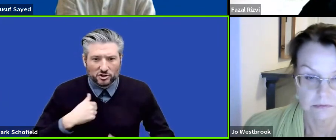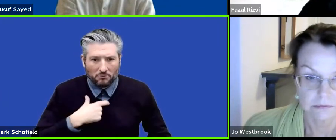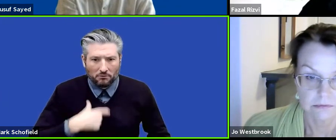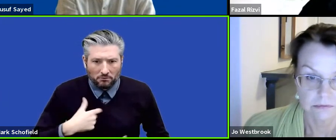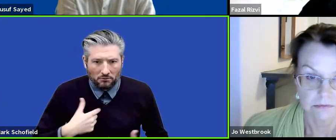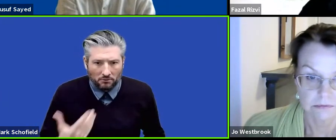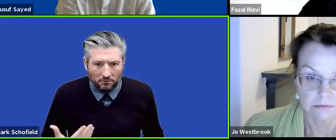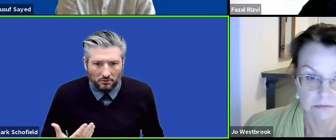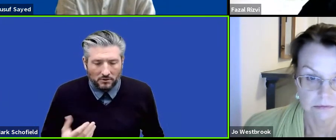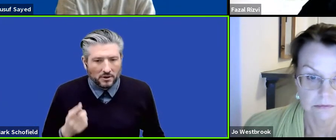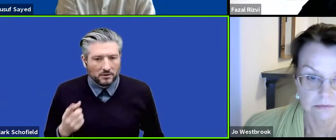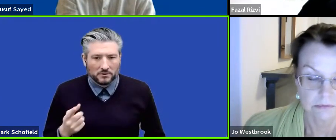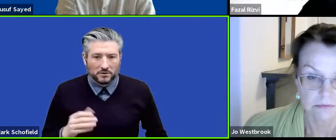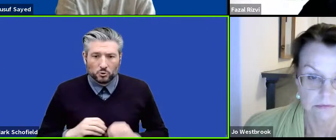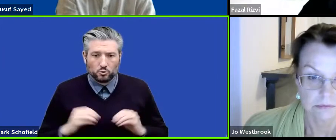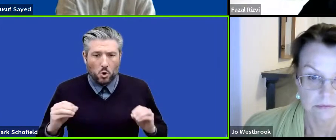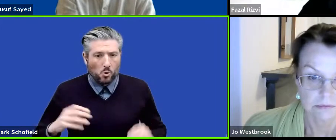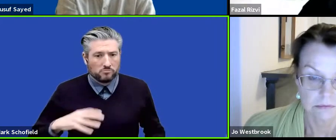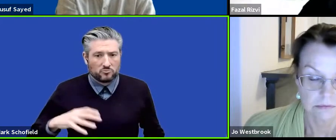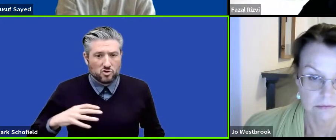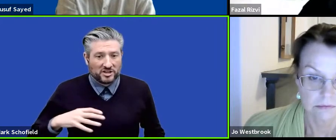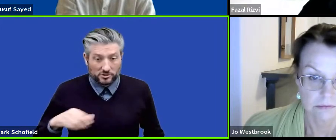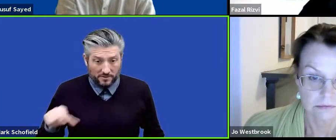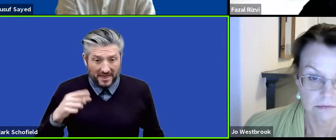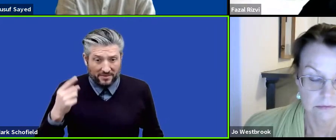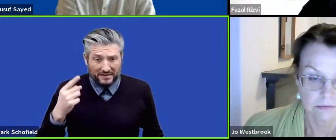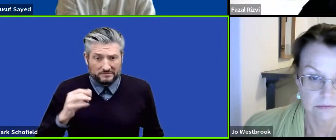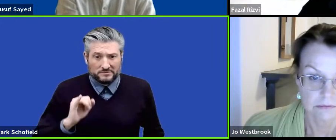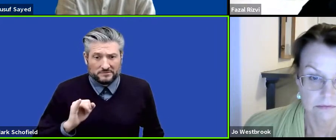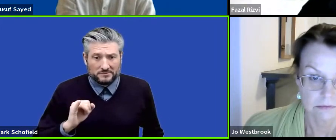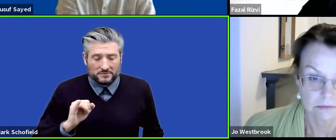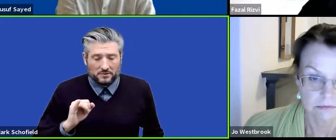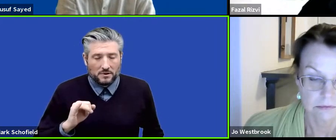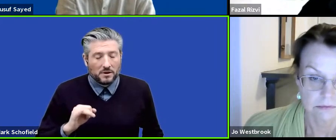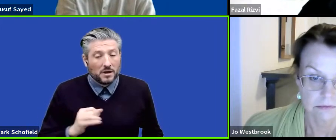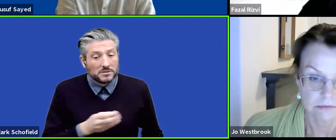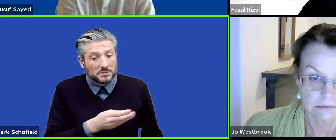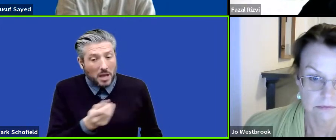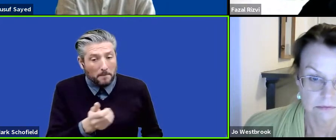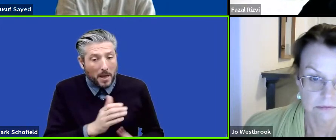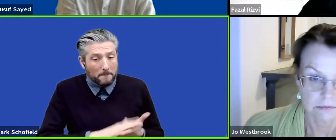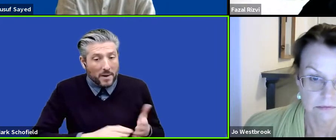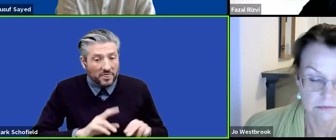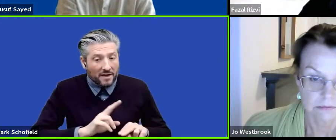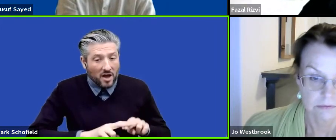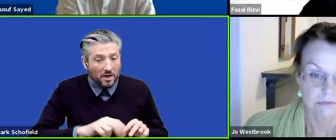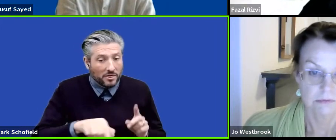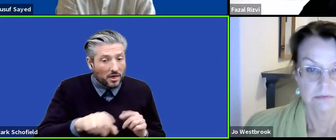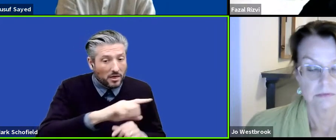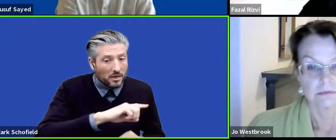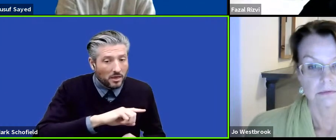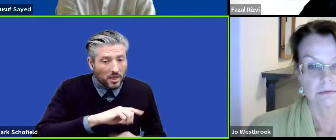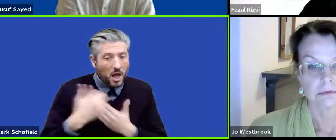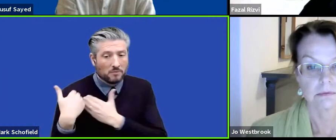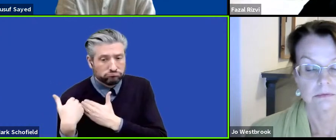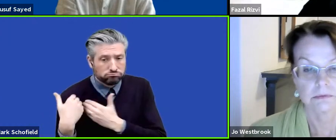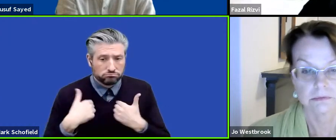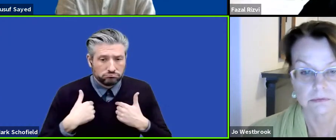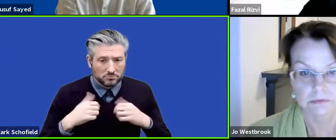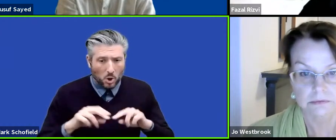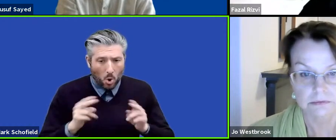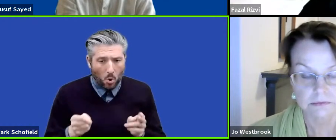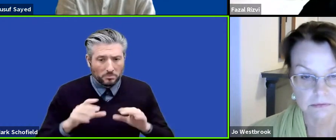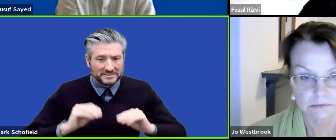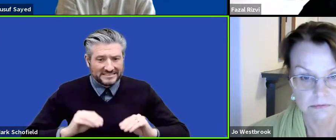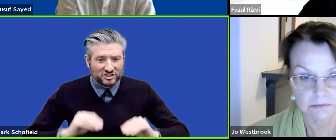they were prepared for. Other mothers and fathers have taken on the task of home learning and